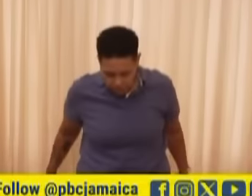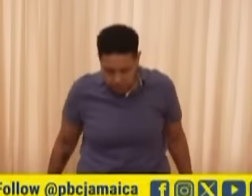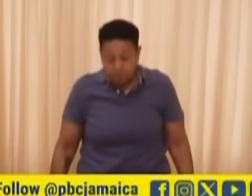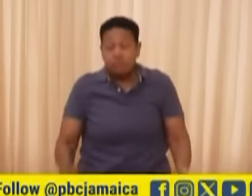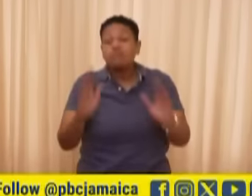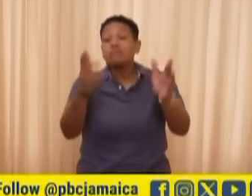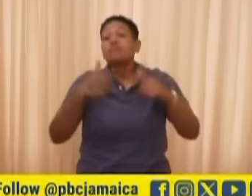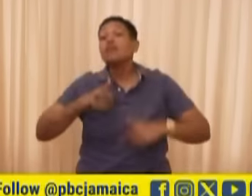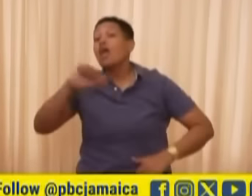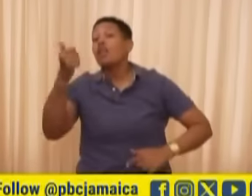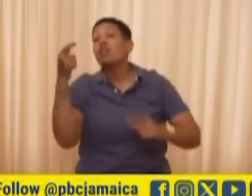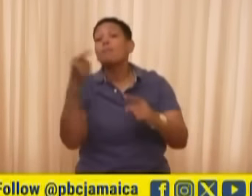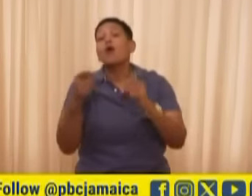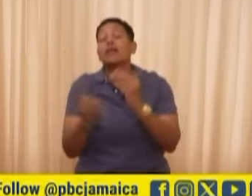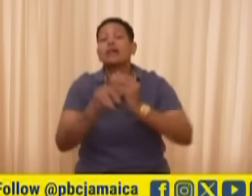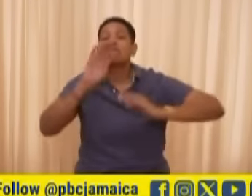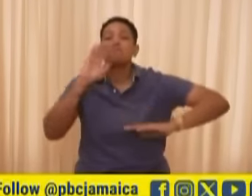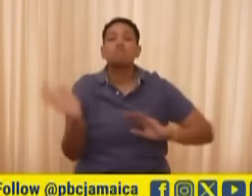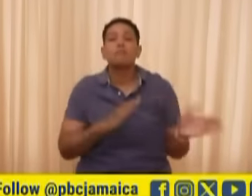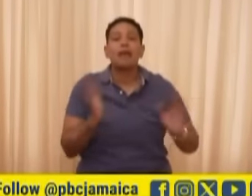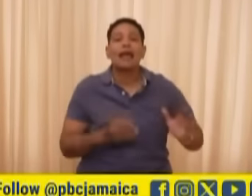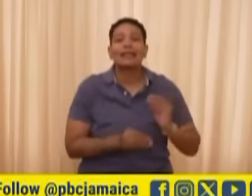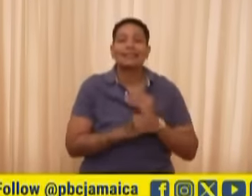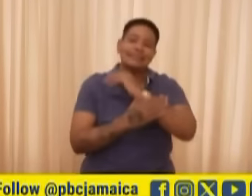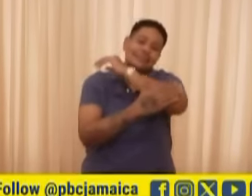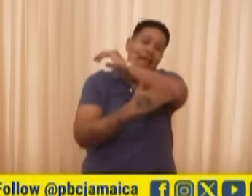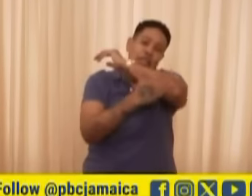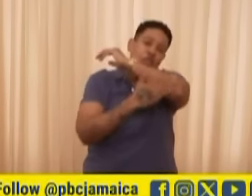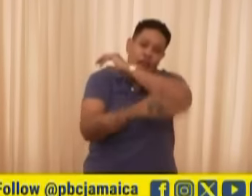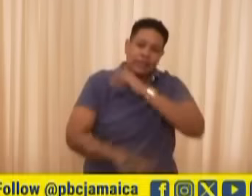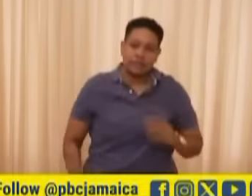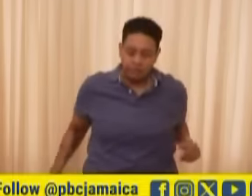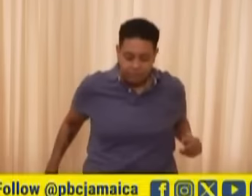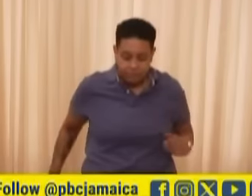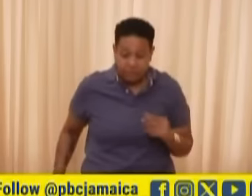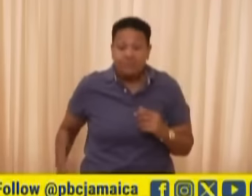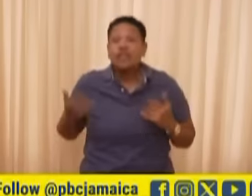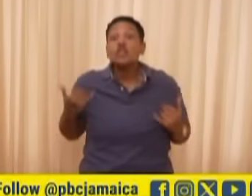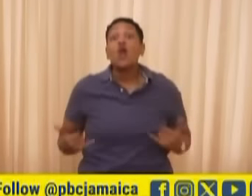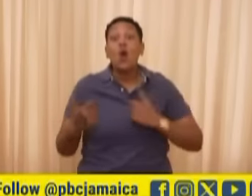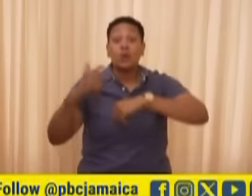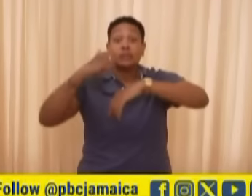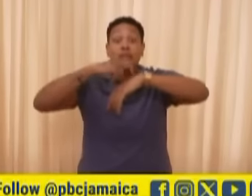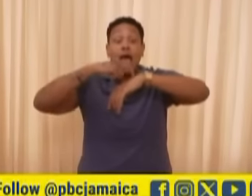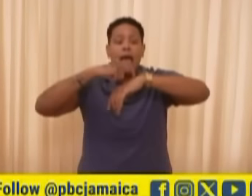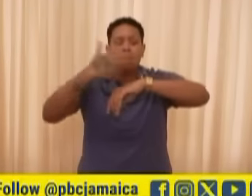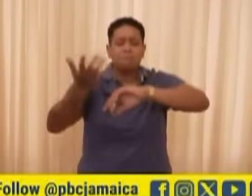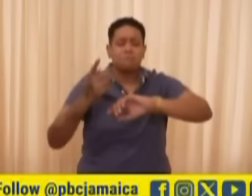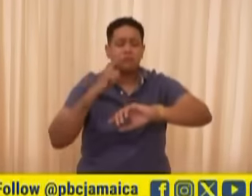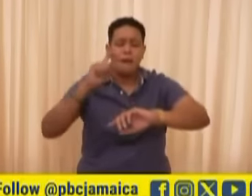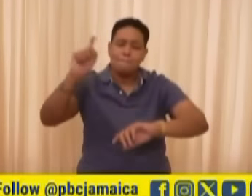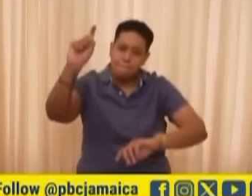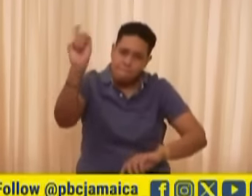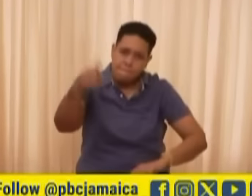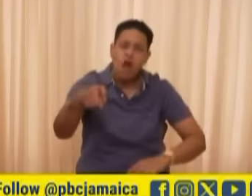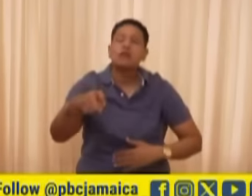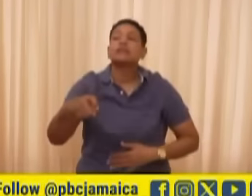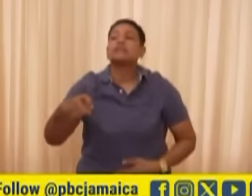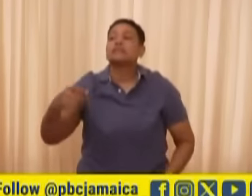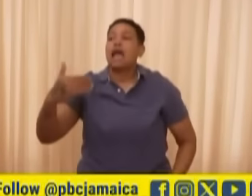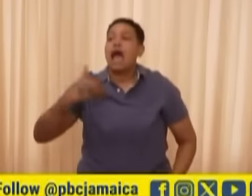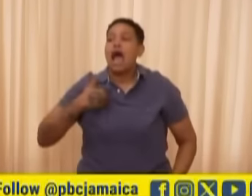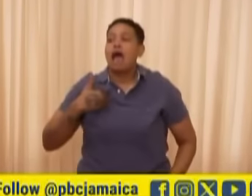me to another point of preparedness nationally. And that at this time, there must be